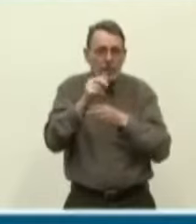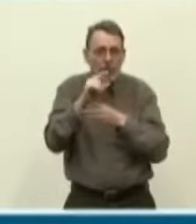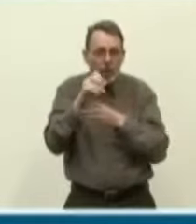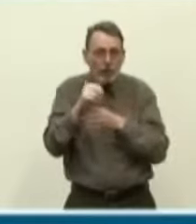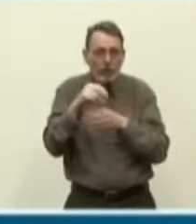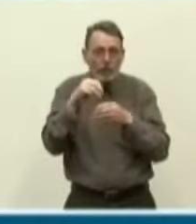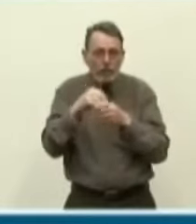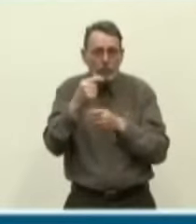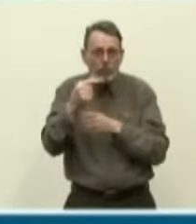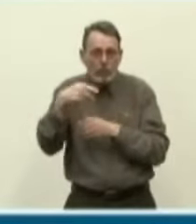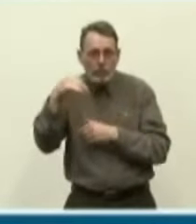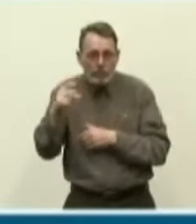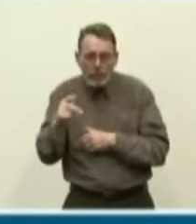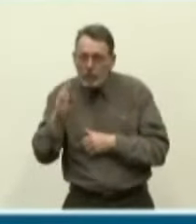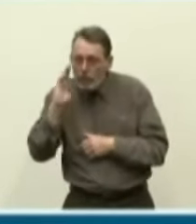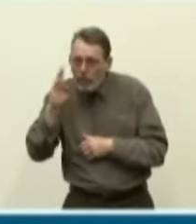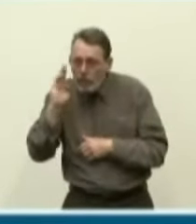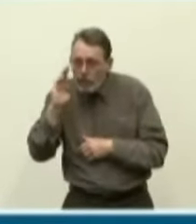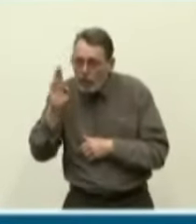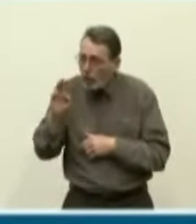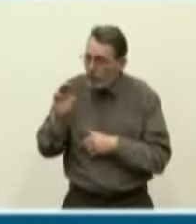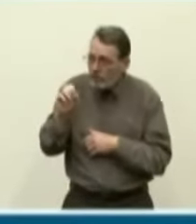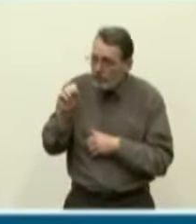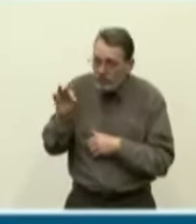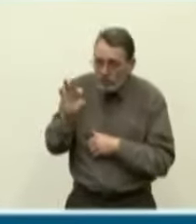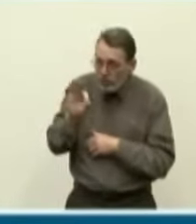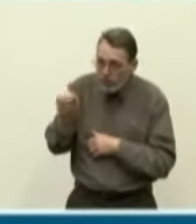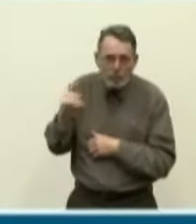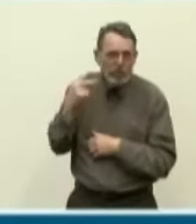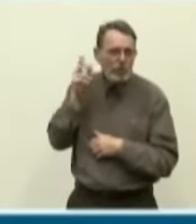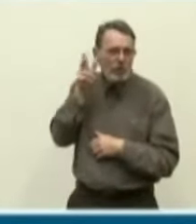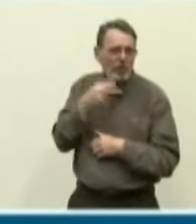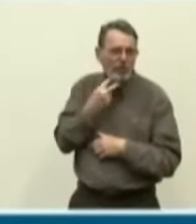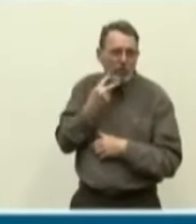Friday, May. San Francisco 911 medical.